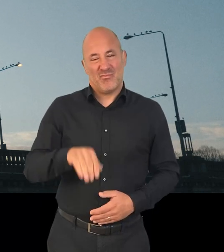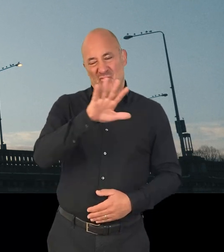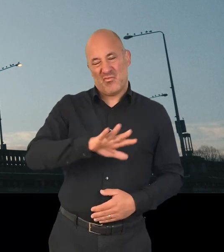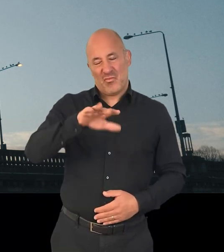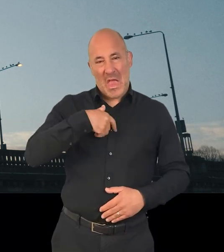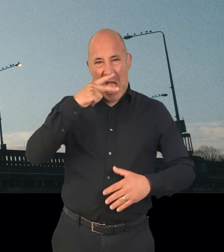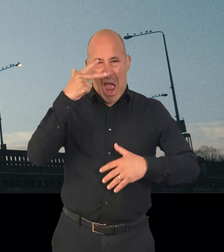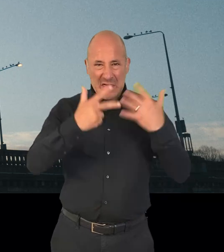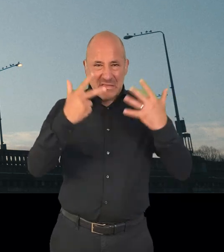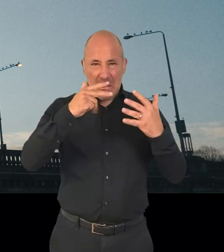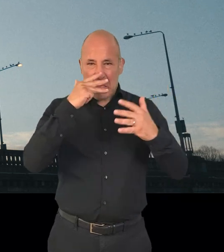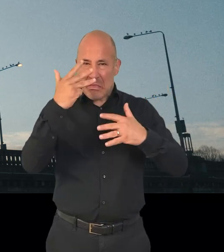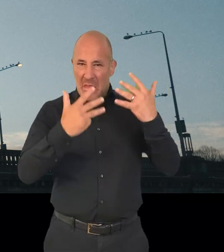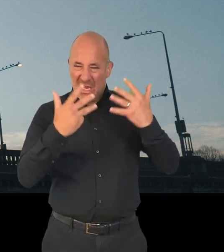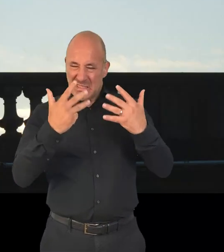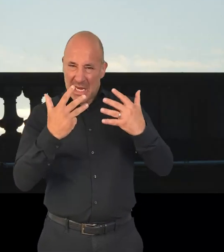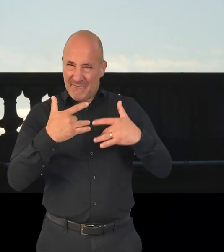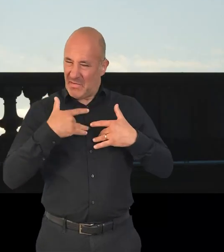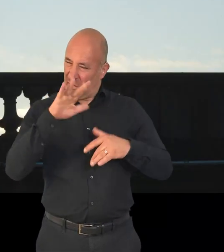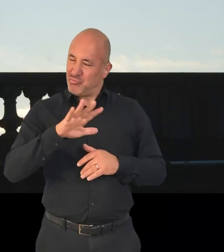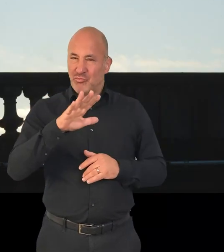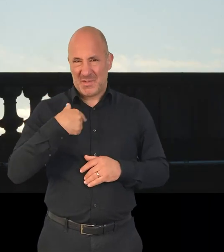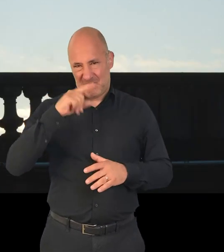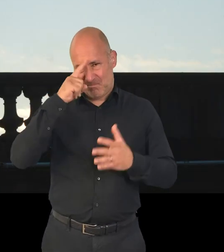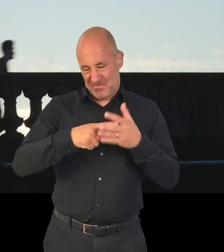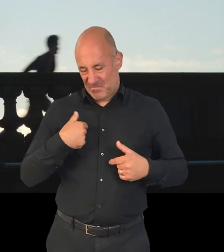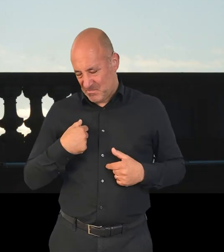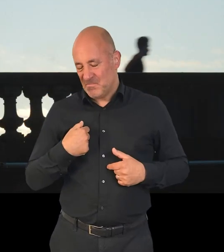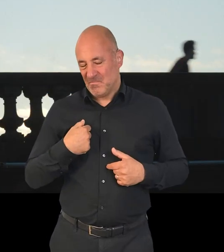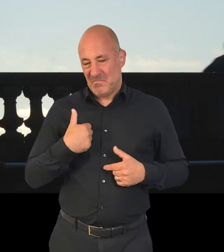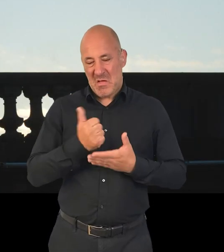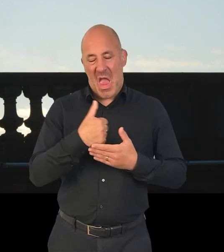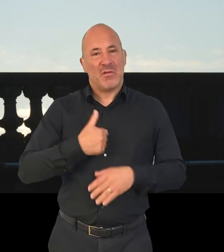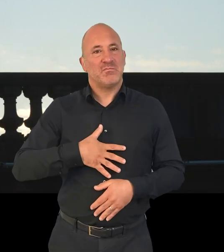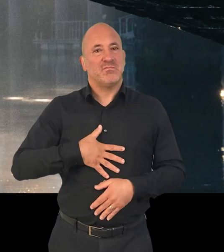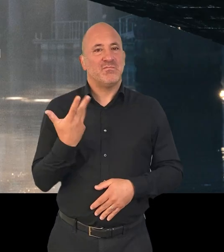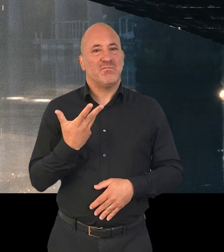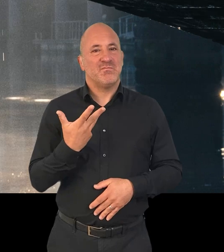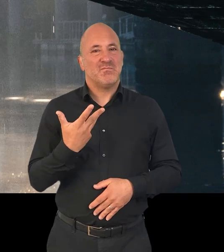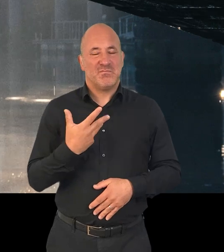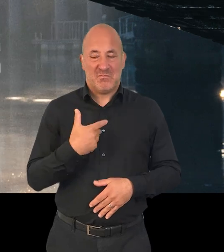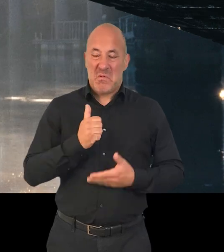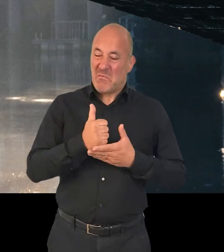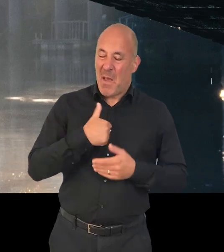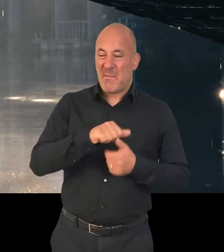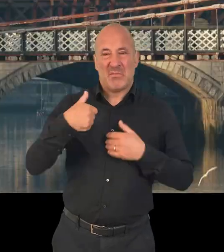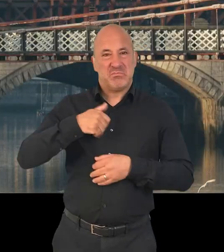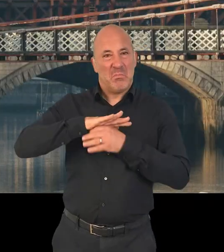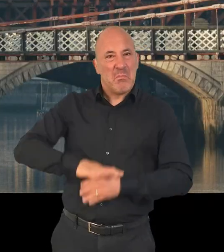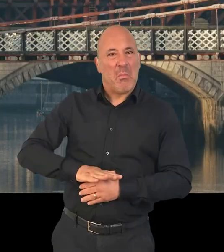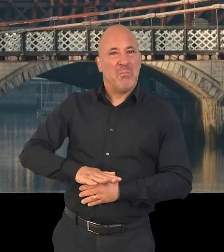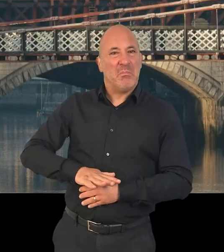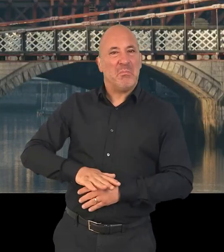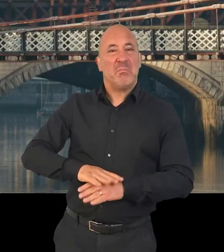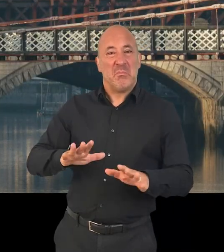Around the age of 18 or 19, I think I decided in my head that I didn't want to be gay, that I was going to repress that